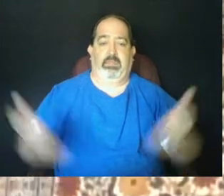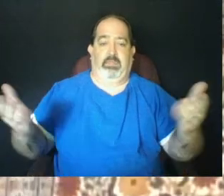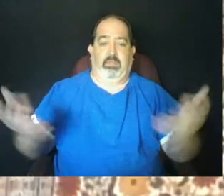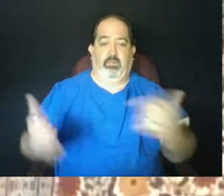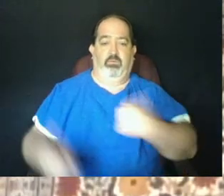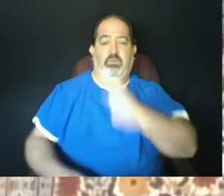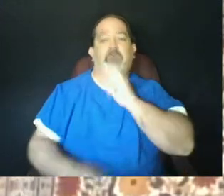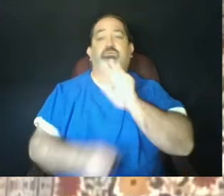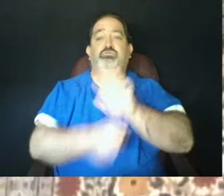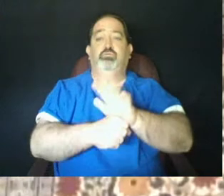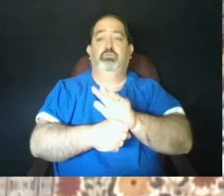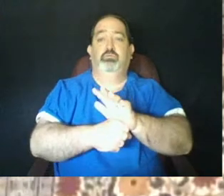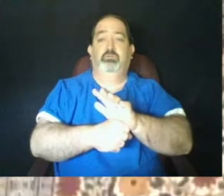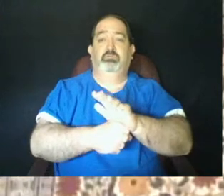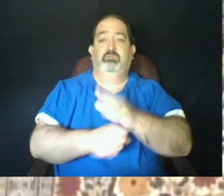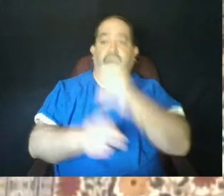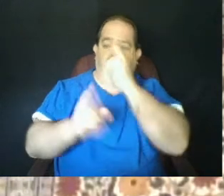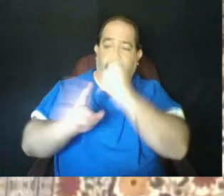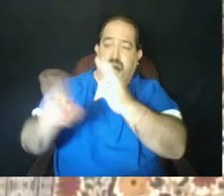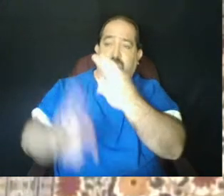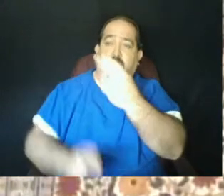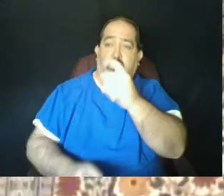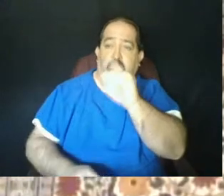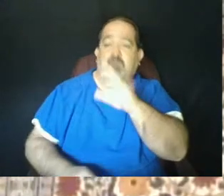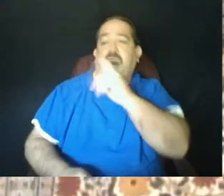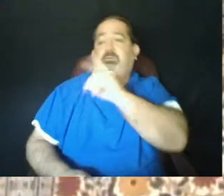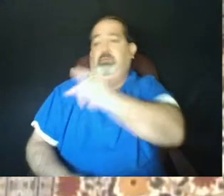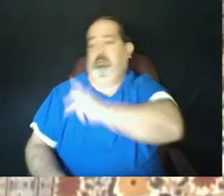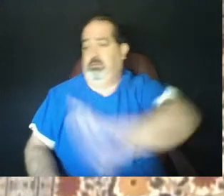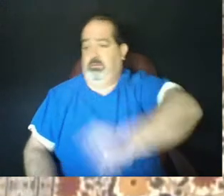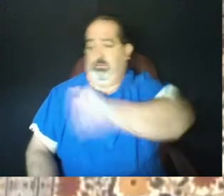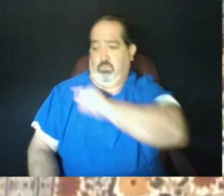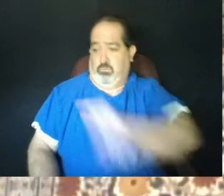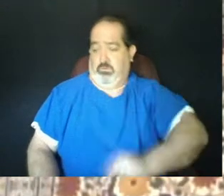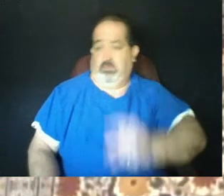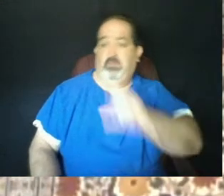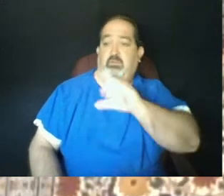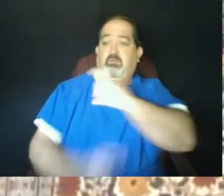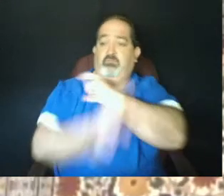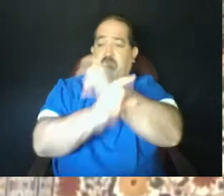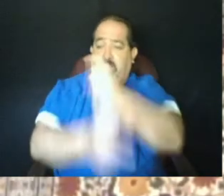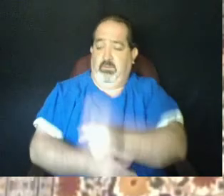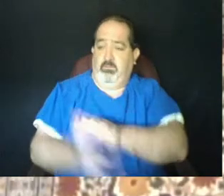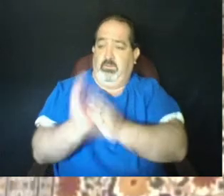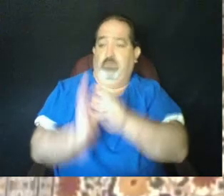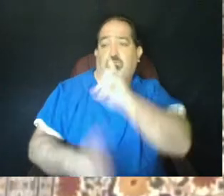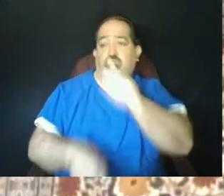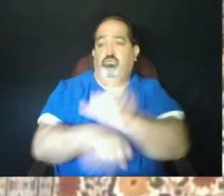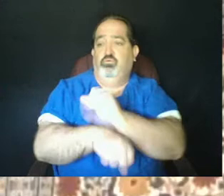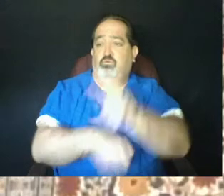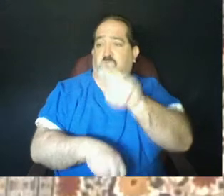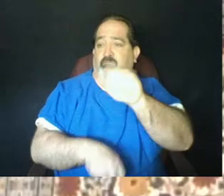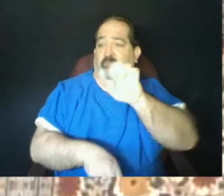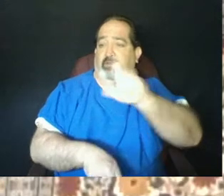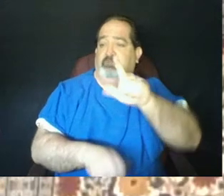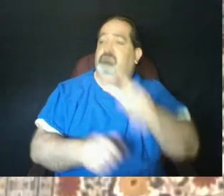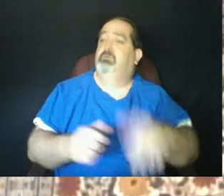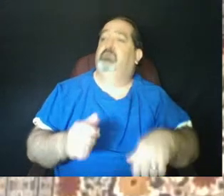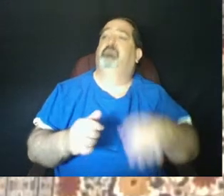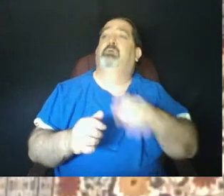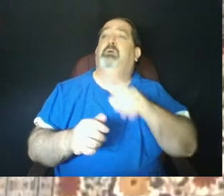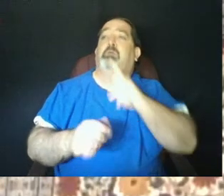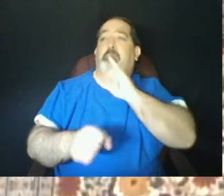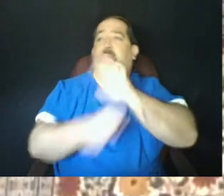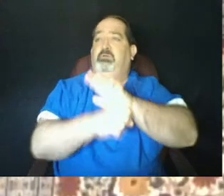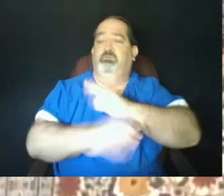Here do I swear homage to the King and Queen of Caid and become their true vassal, pledging to